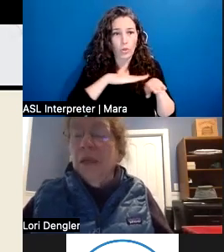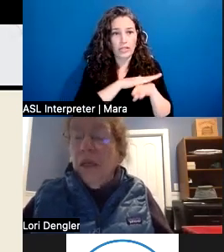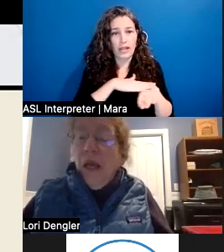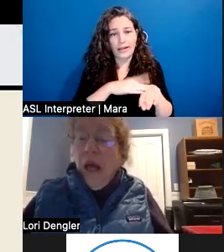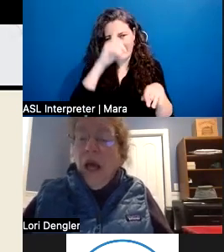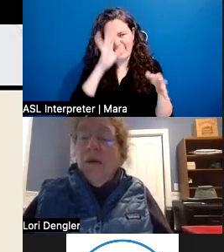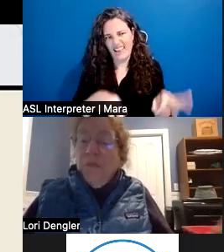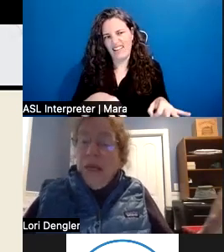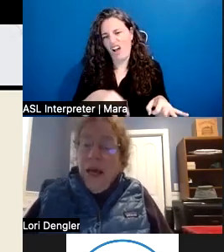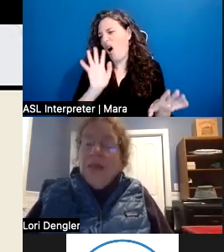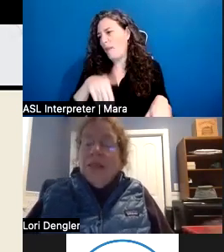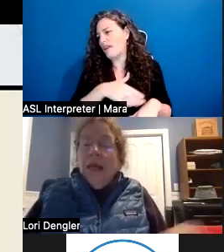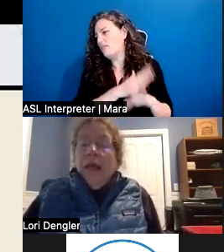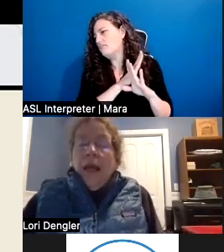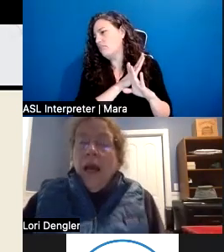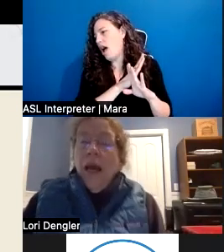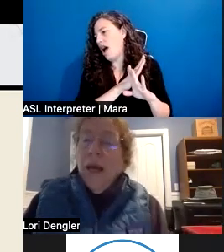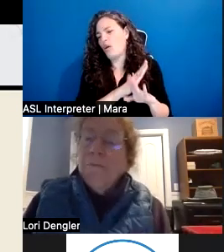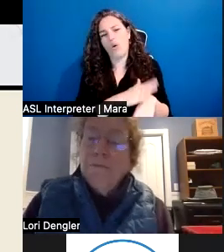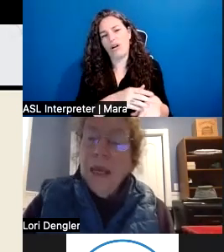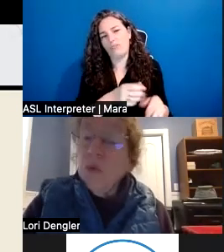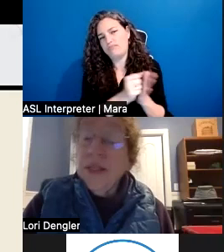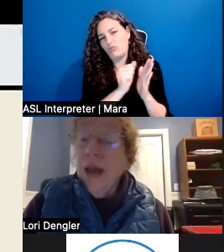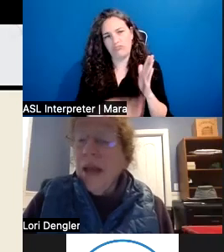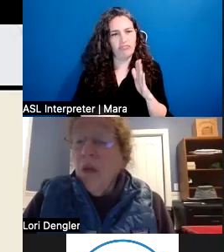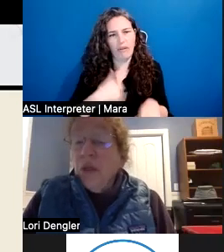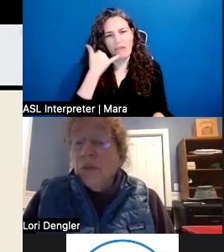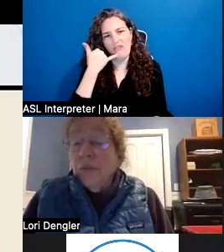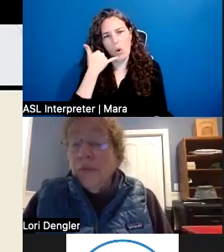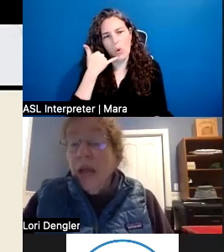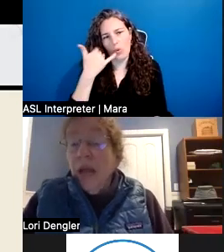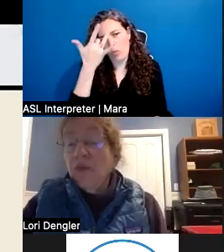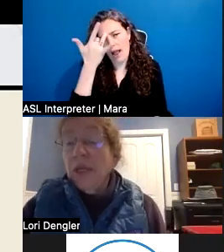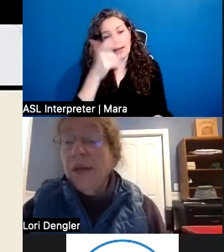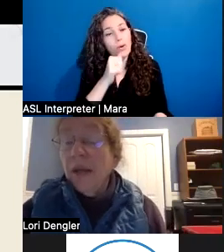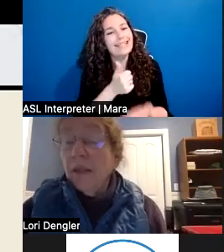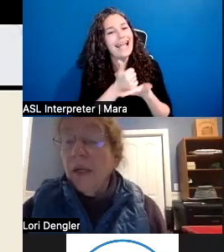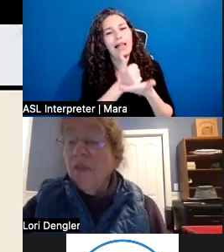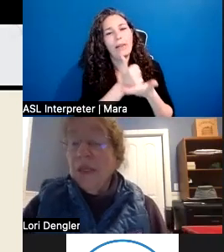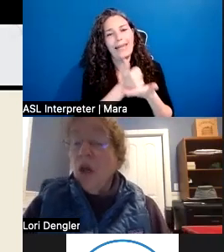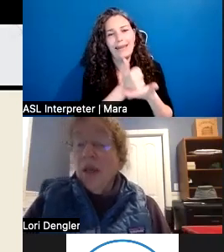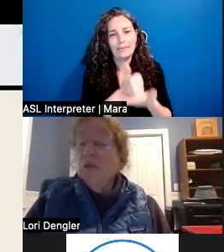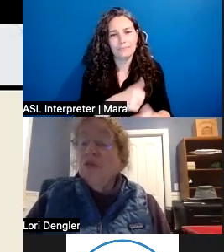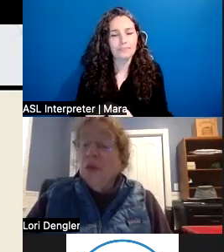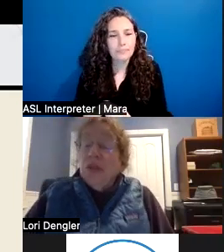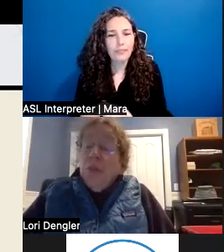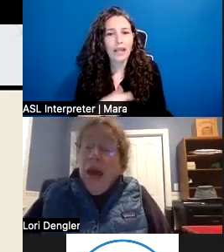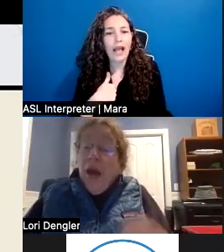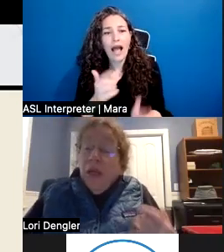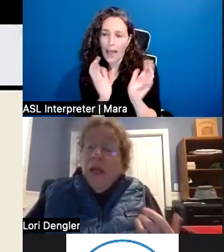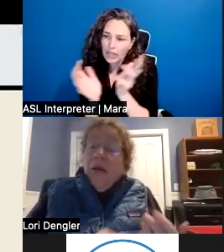it because it was not helpful at night. And I've been talking with